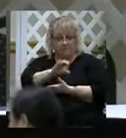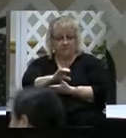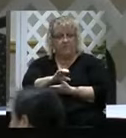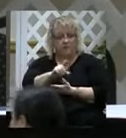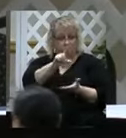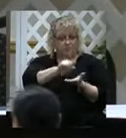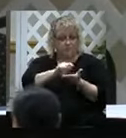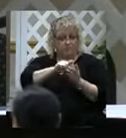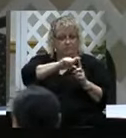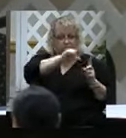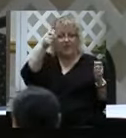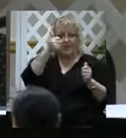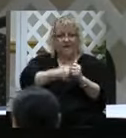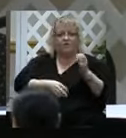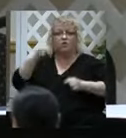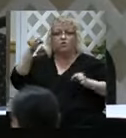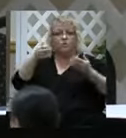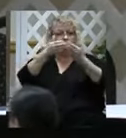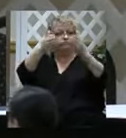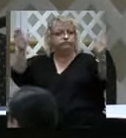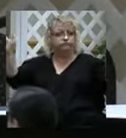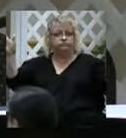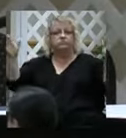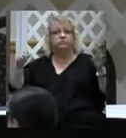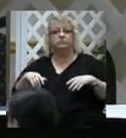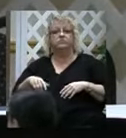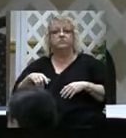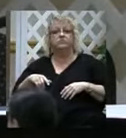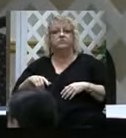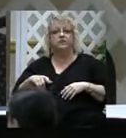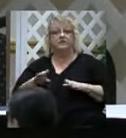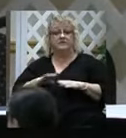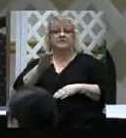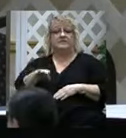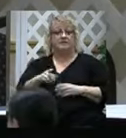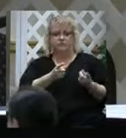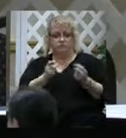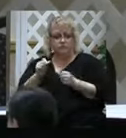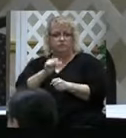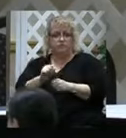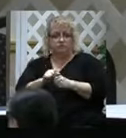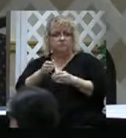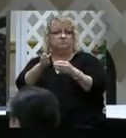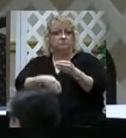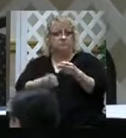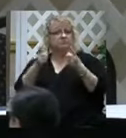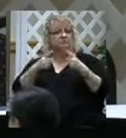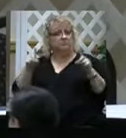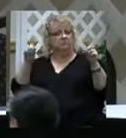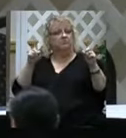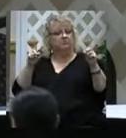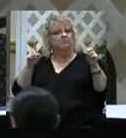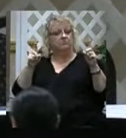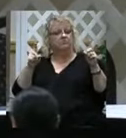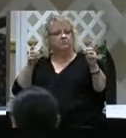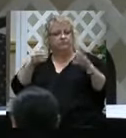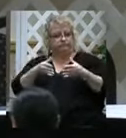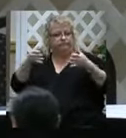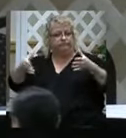printed these banners for every courthouse statewide. So take a baby step, right? Do what you need to do, and then you can expand